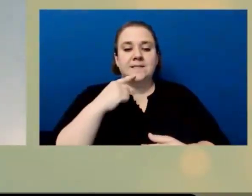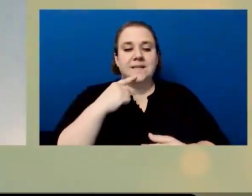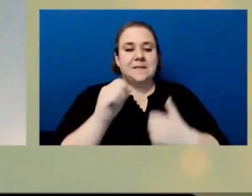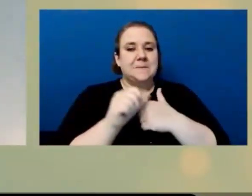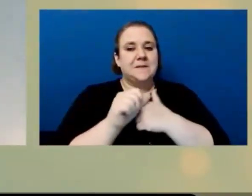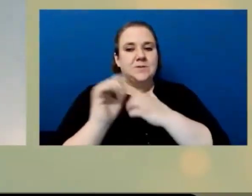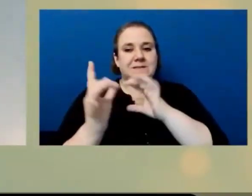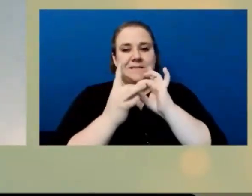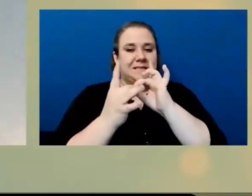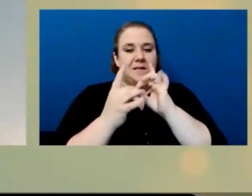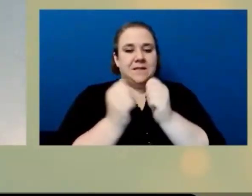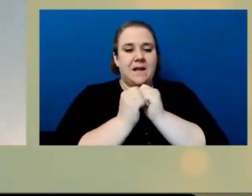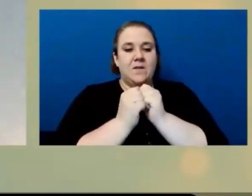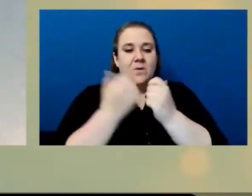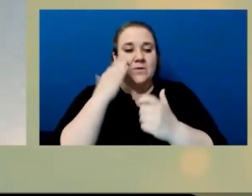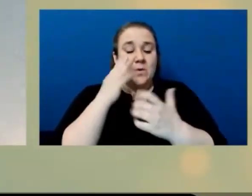depends."